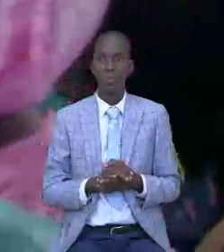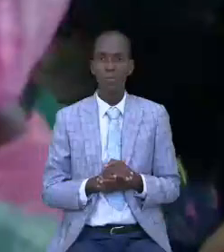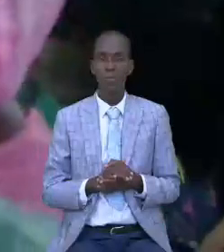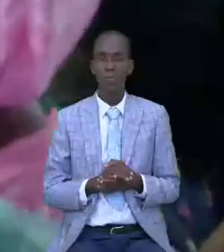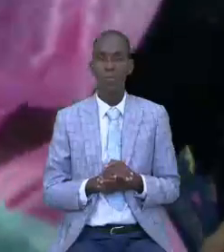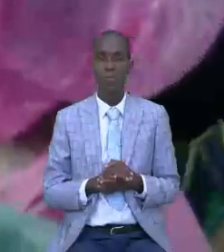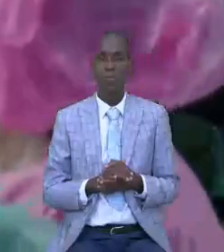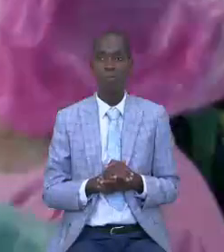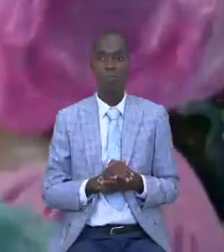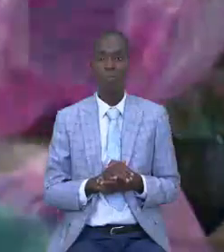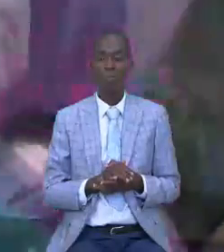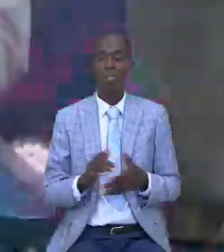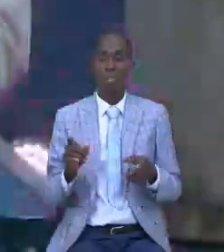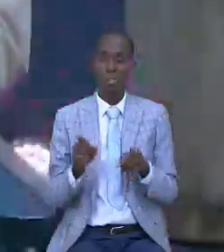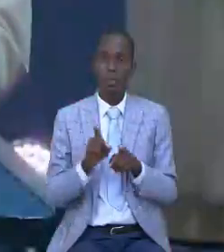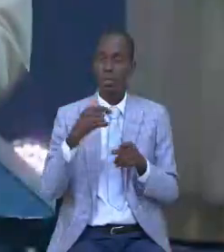While we are waiting,